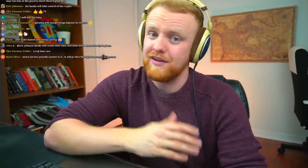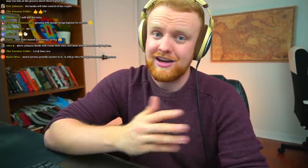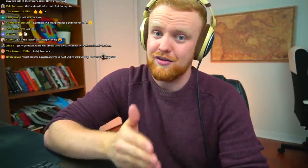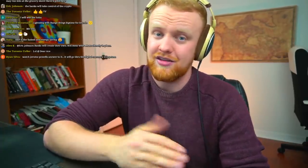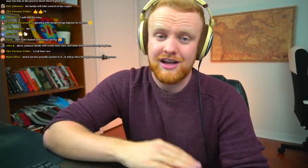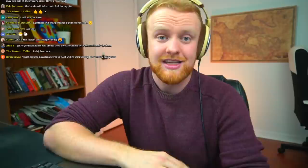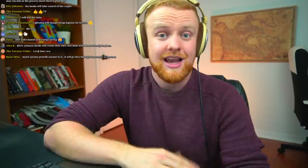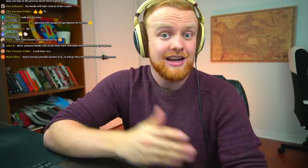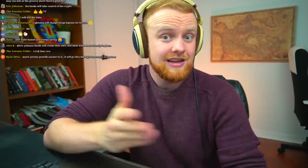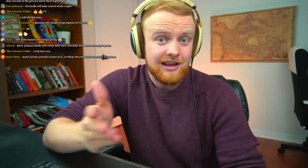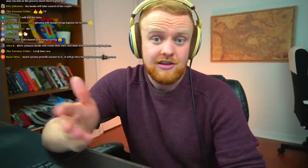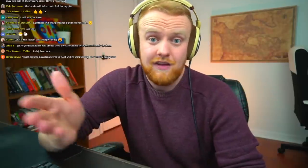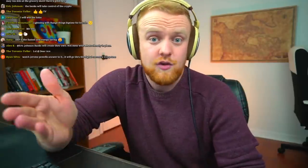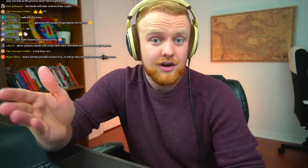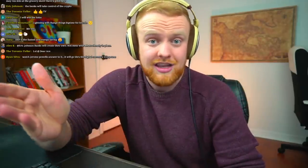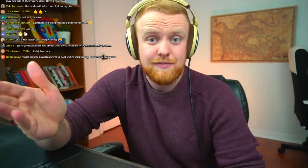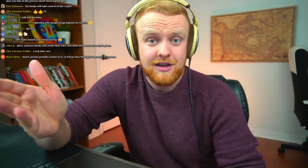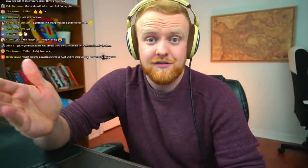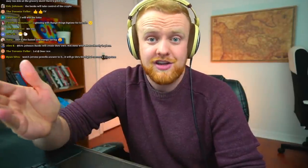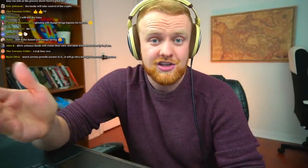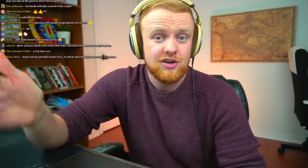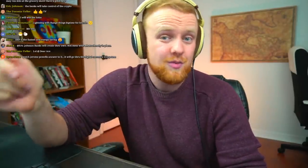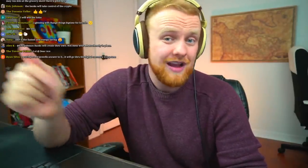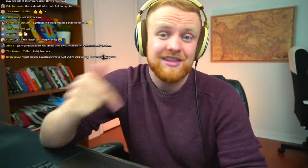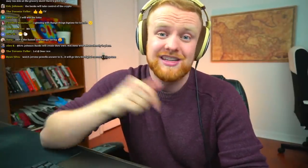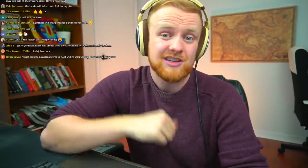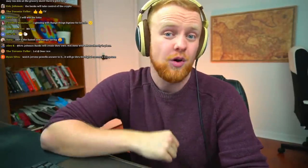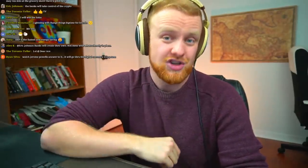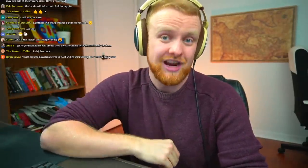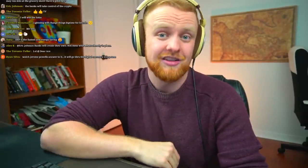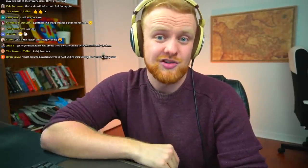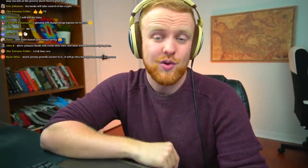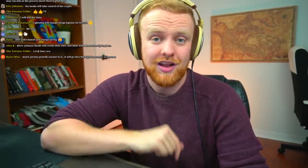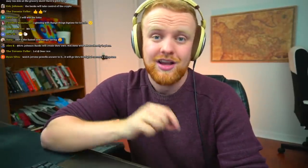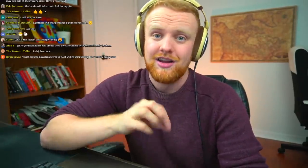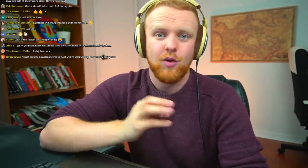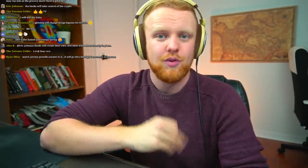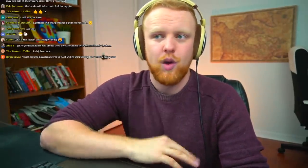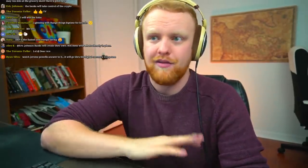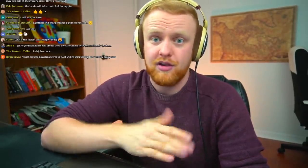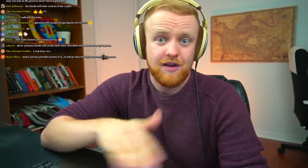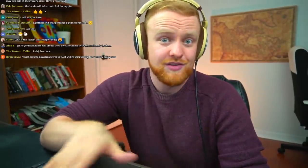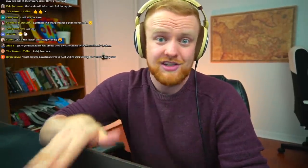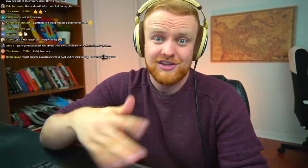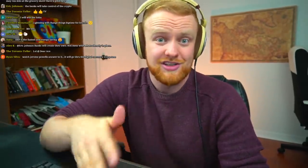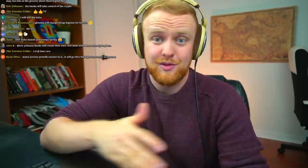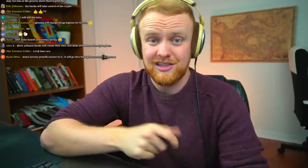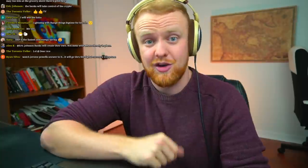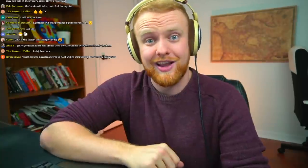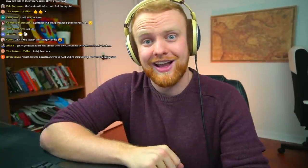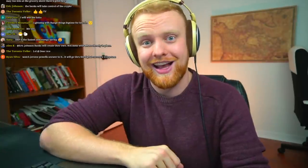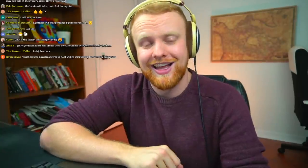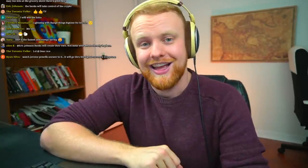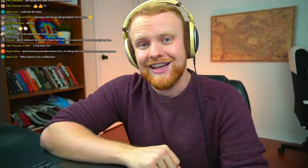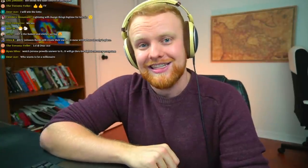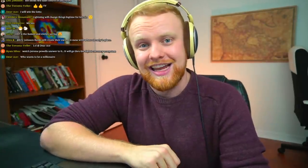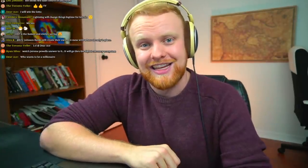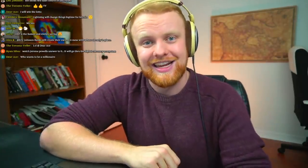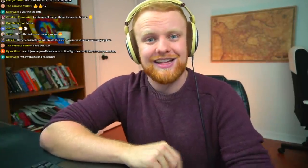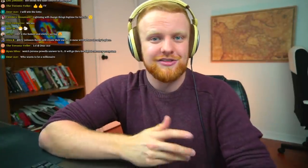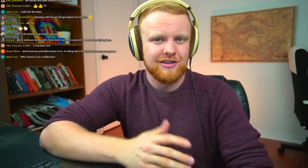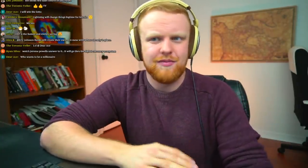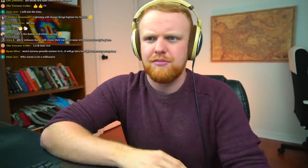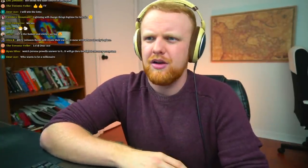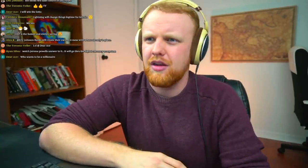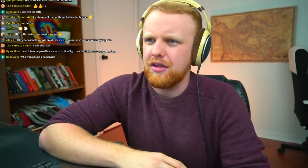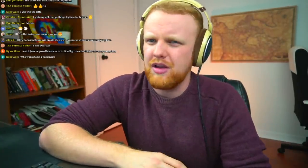videos, providing your thoughts. And if you want to keep the conversation going, we have the Discord channel as well, where the conversation is always going day and